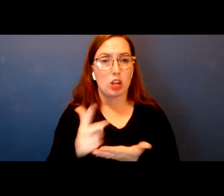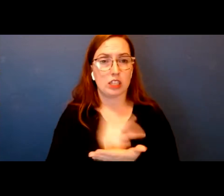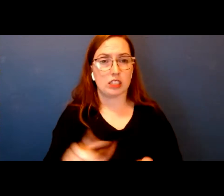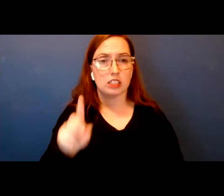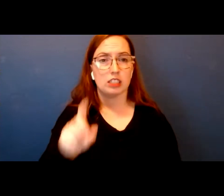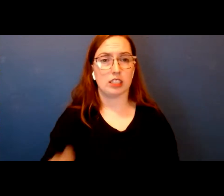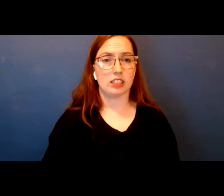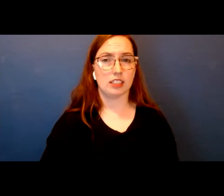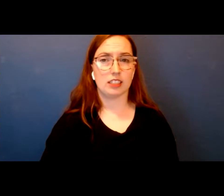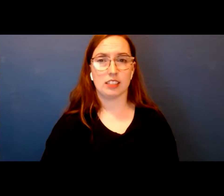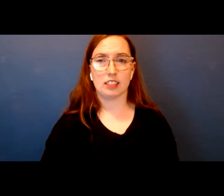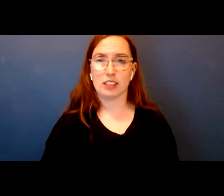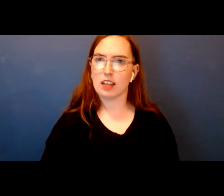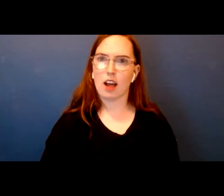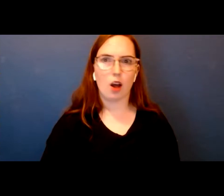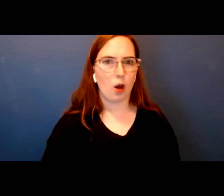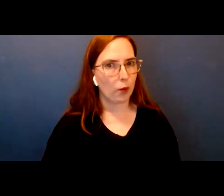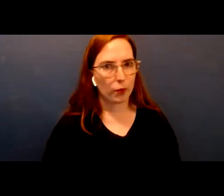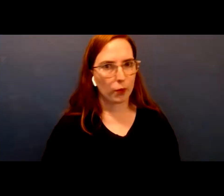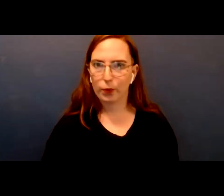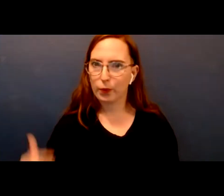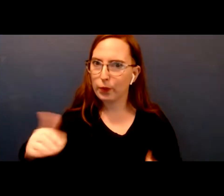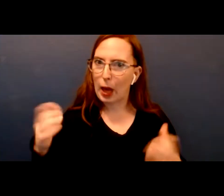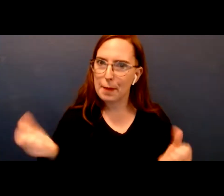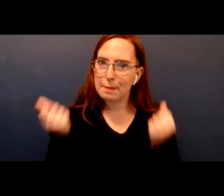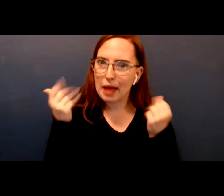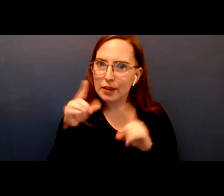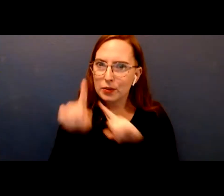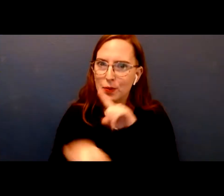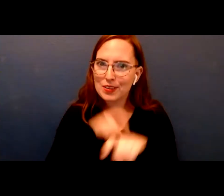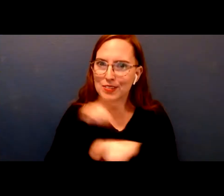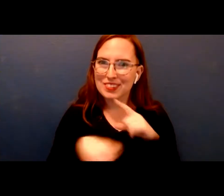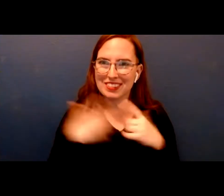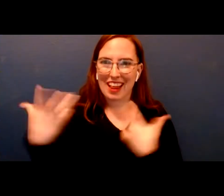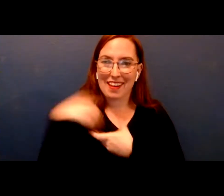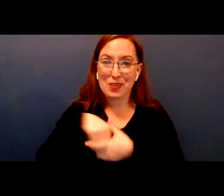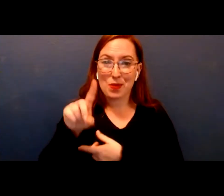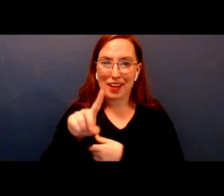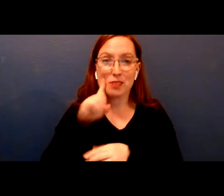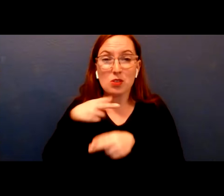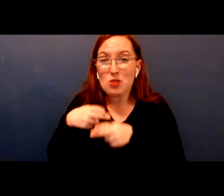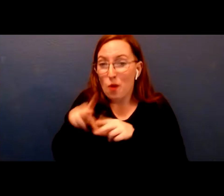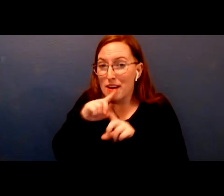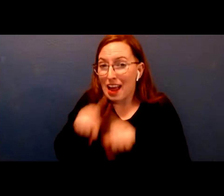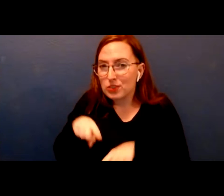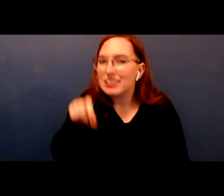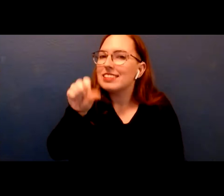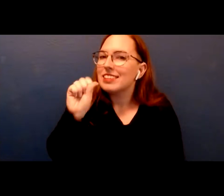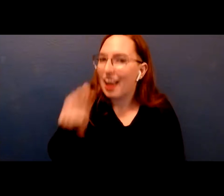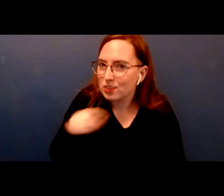That's a lot of questions to answer there, but the short answer is yes, we have been looking at impervious